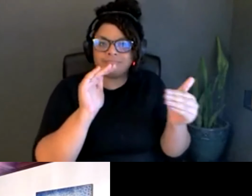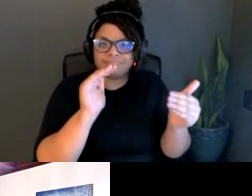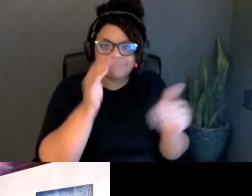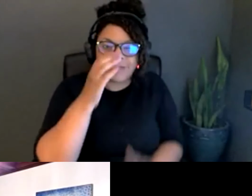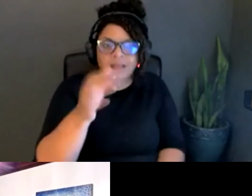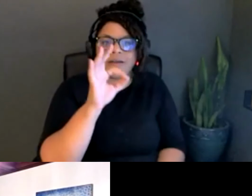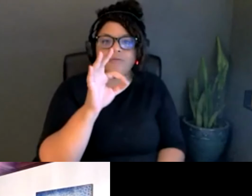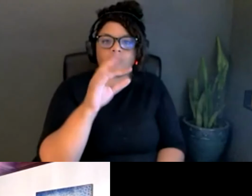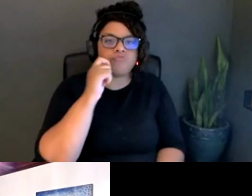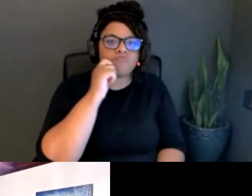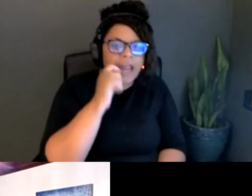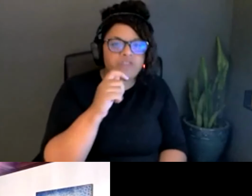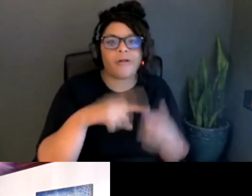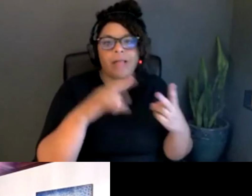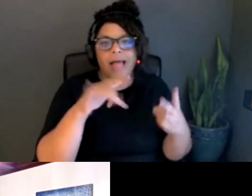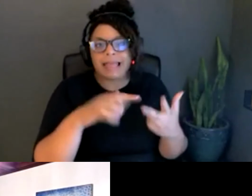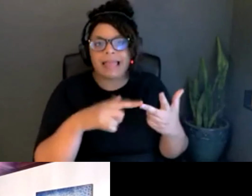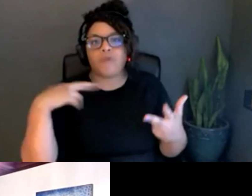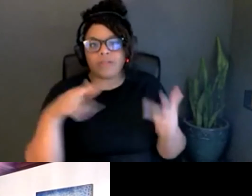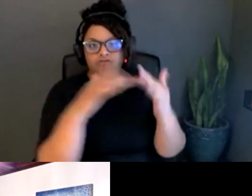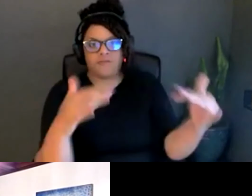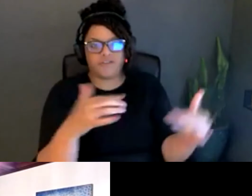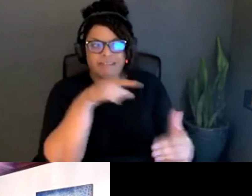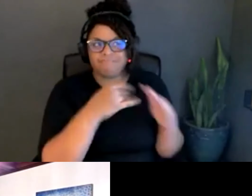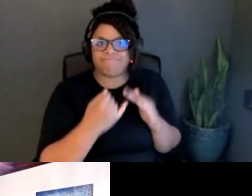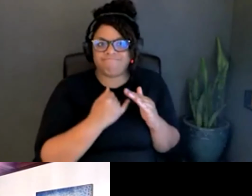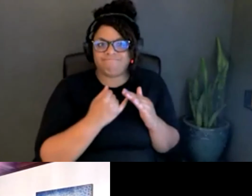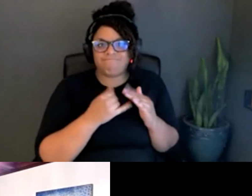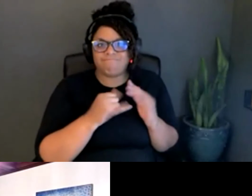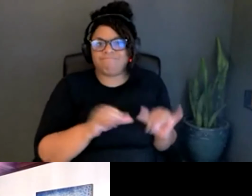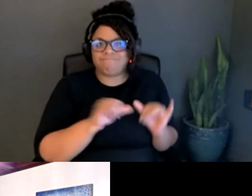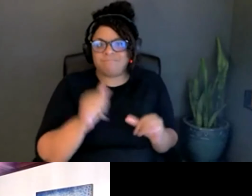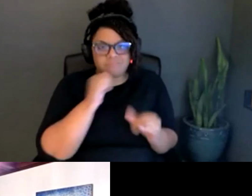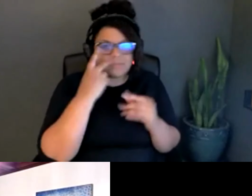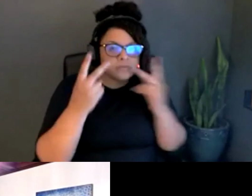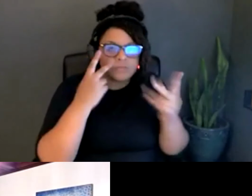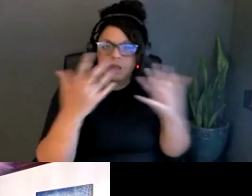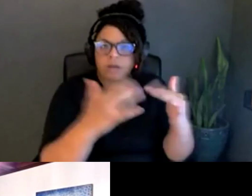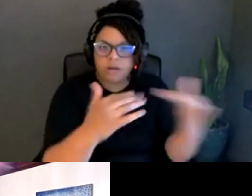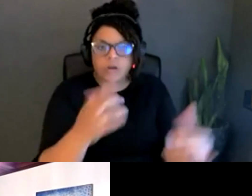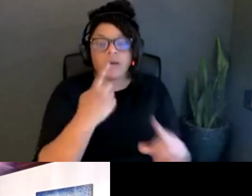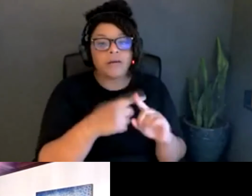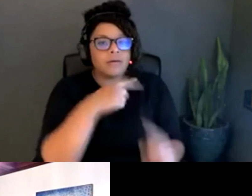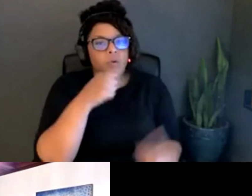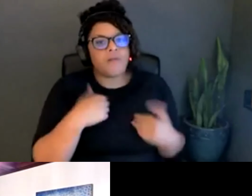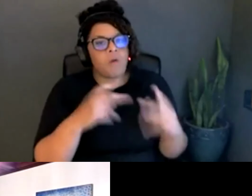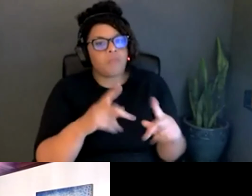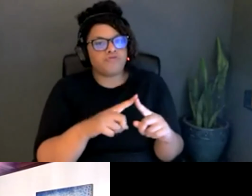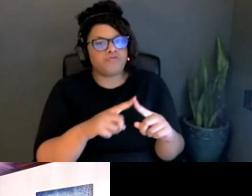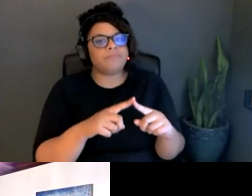and other forms of diversity. Also, they've not necessarily had opportunities to